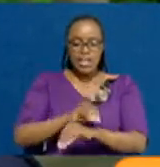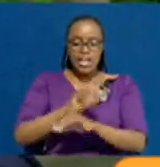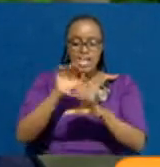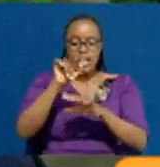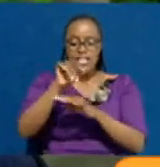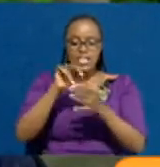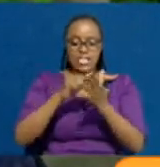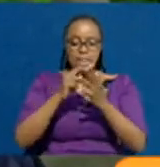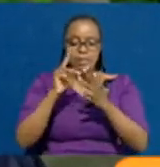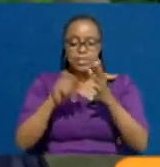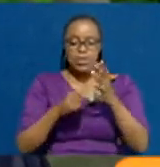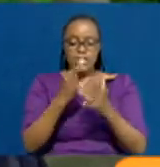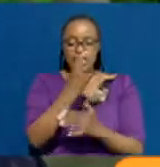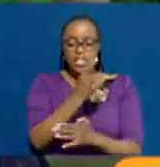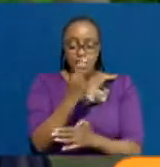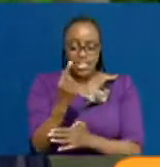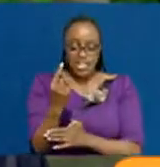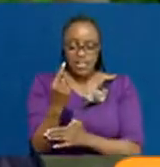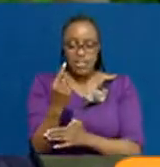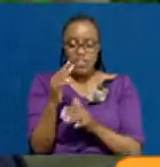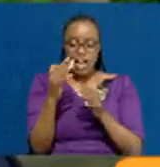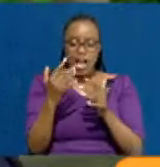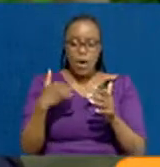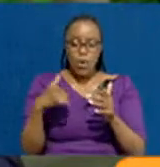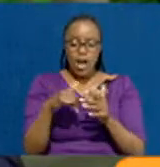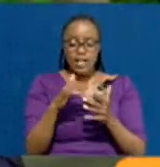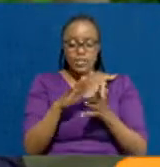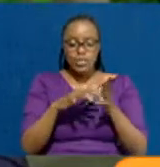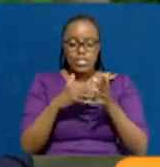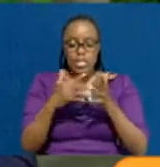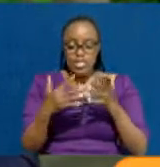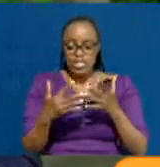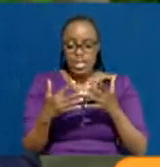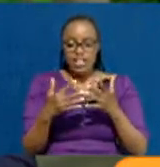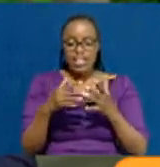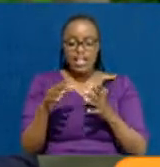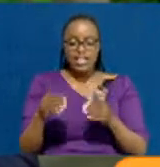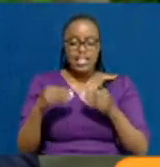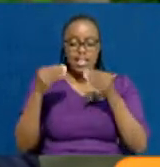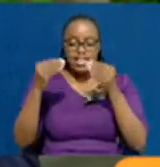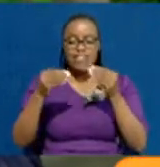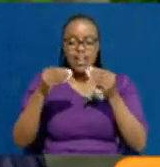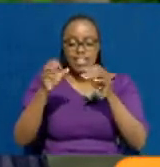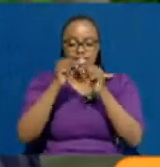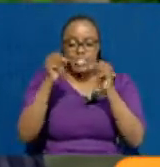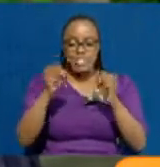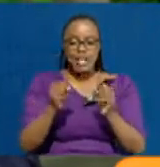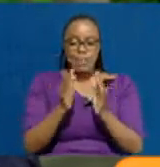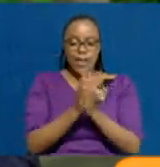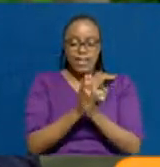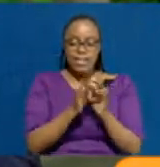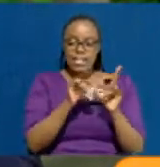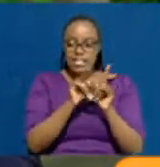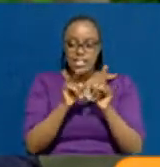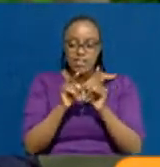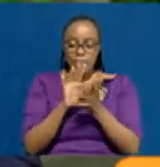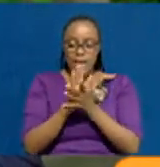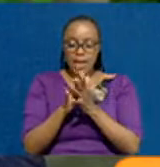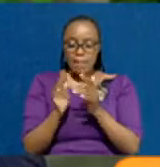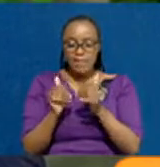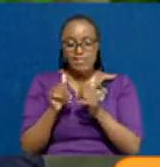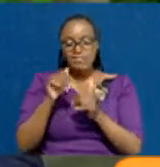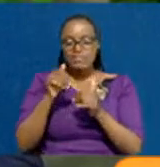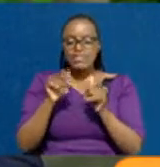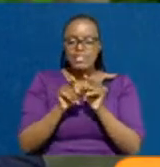is it is how we structure the delivery system. Sitting to being passive. In other